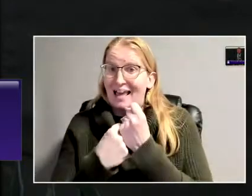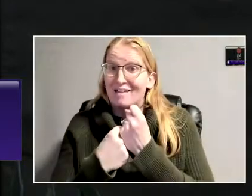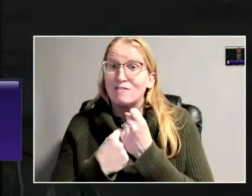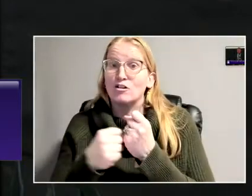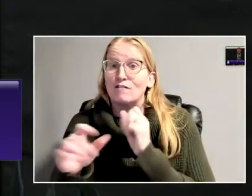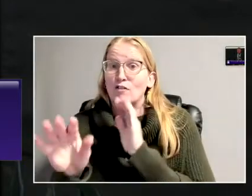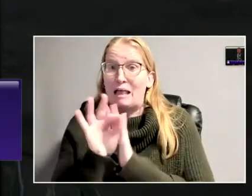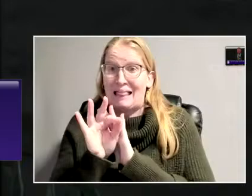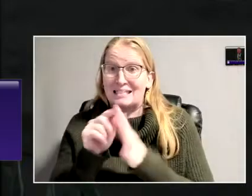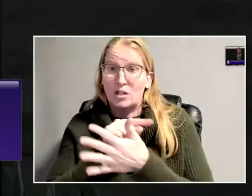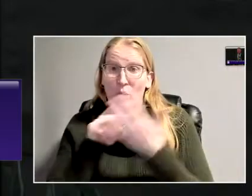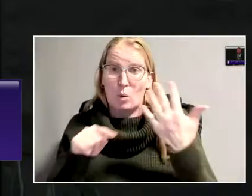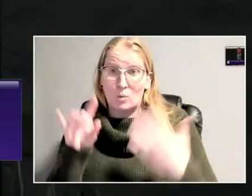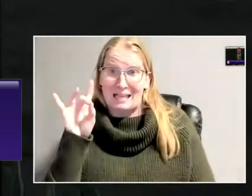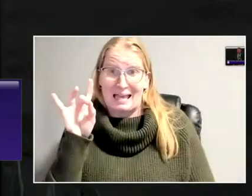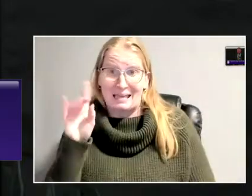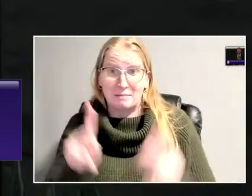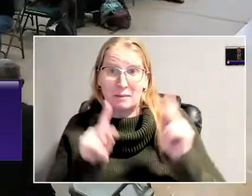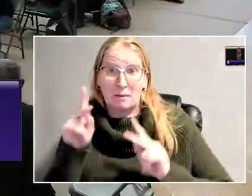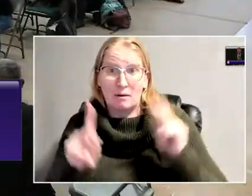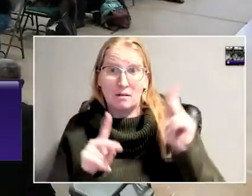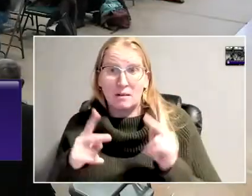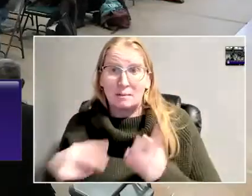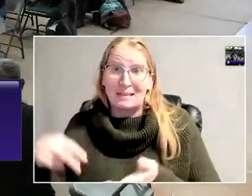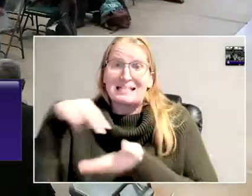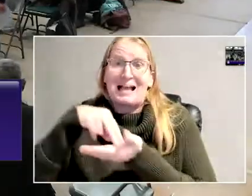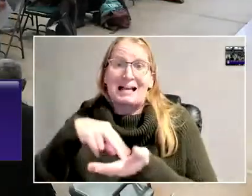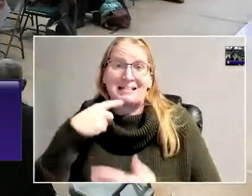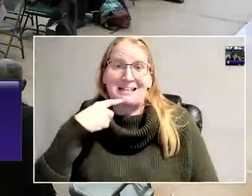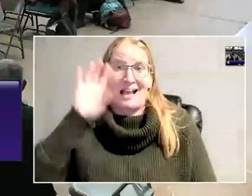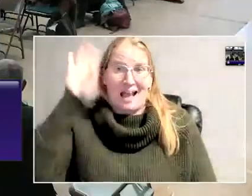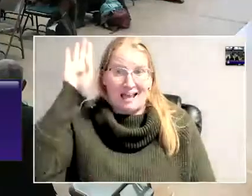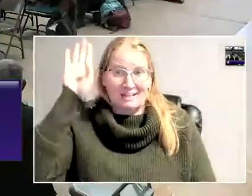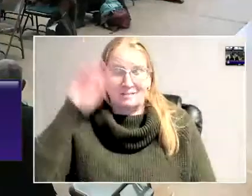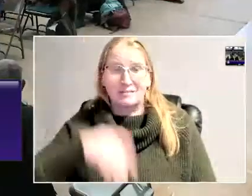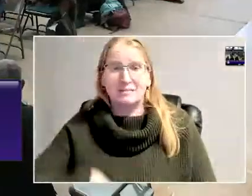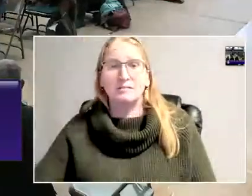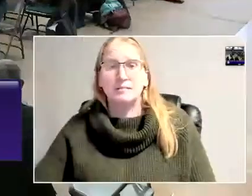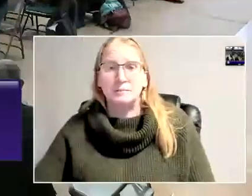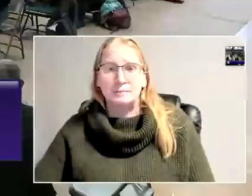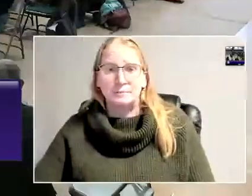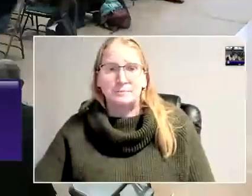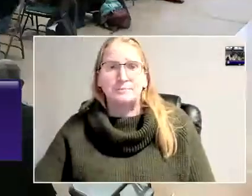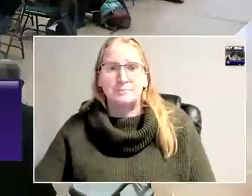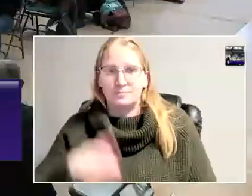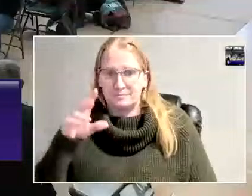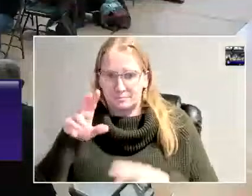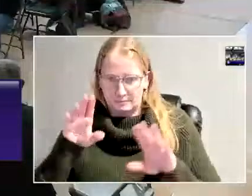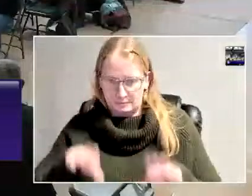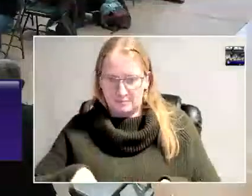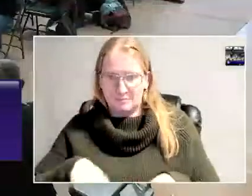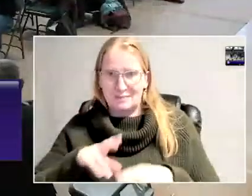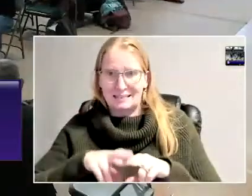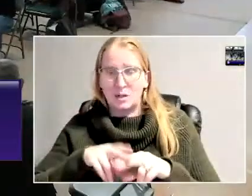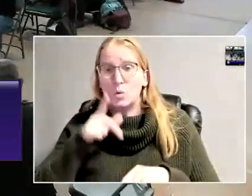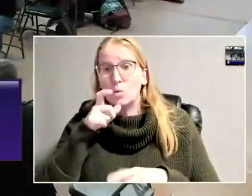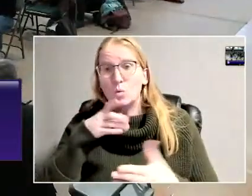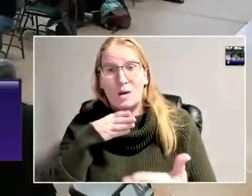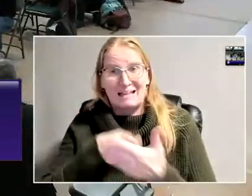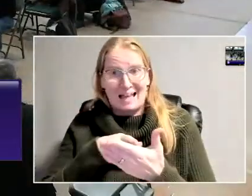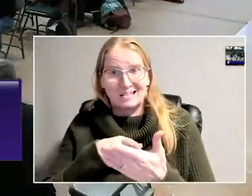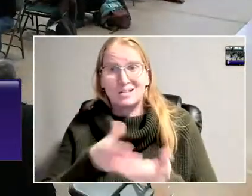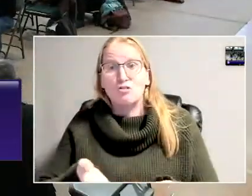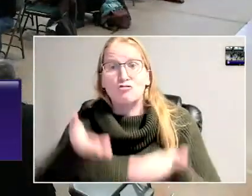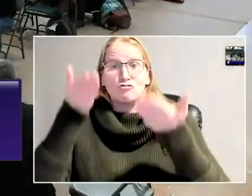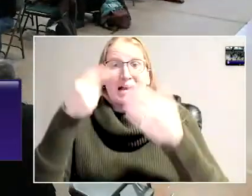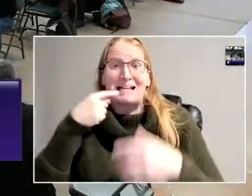Representatives please rise and say I I I you can be seated thank you all those opposed please rise and